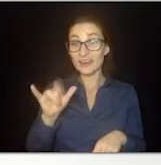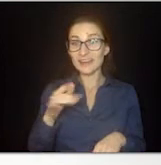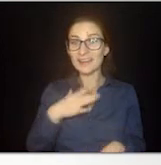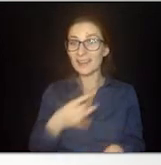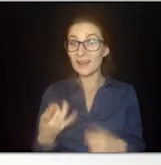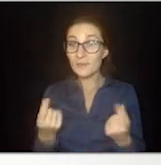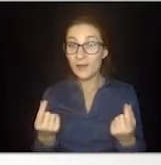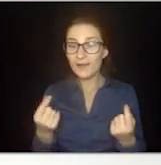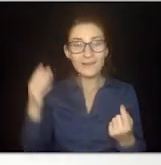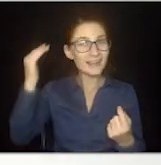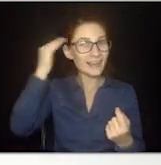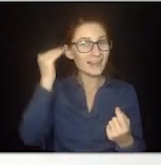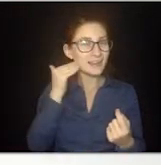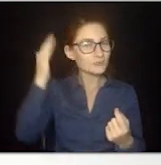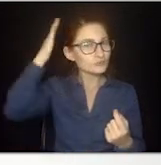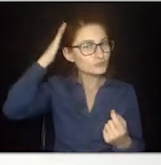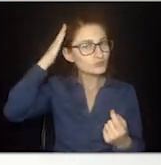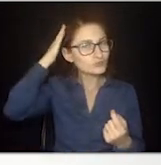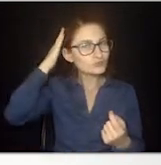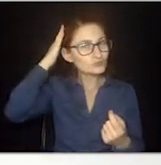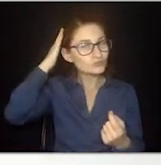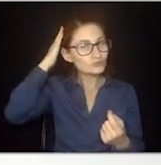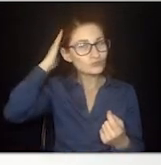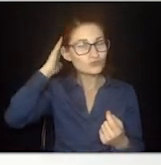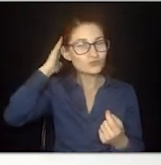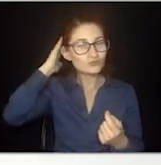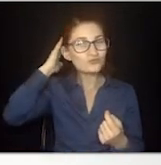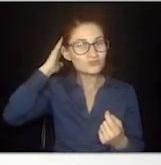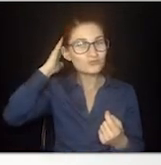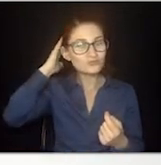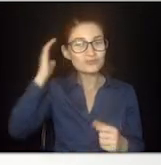was he liked his head to be rubbed.